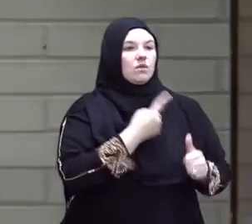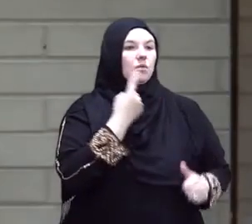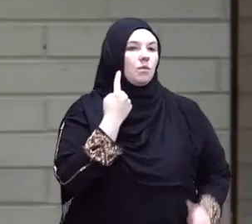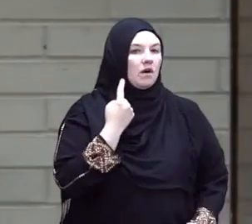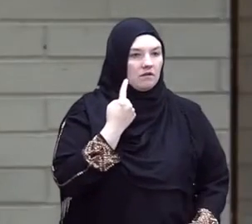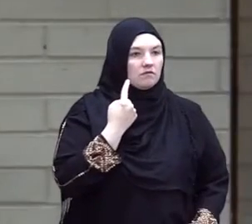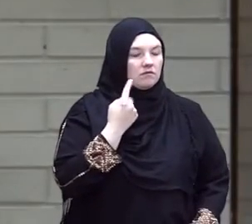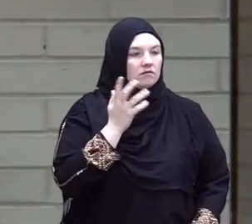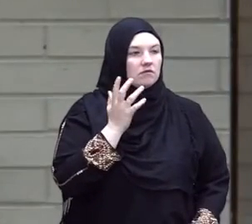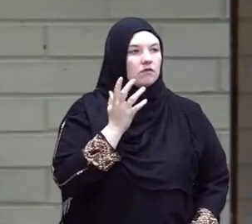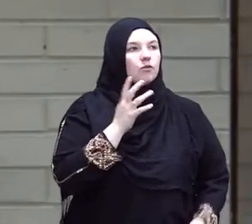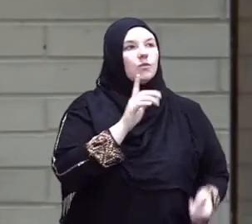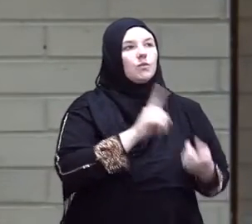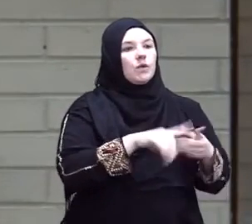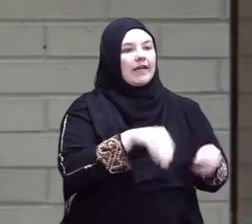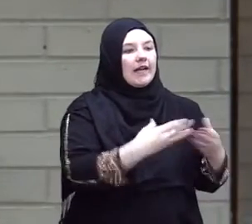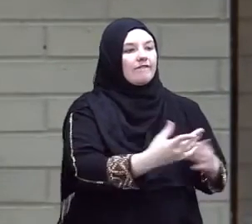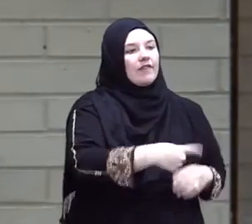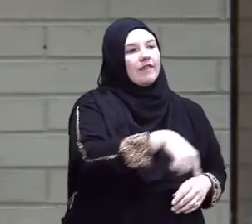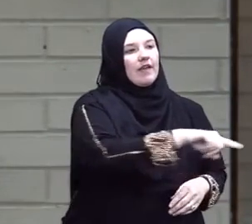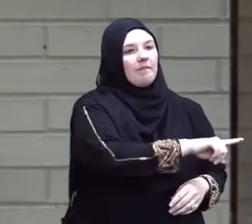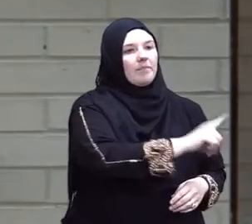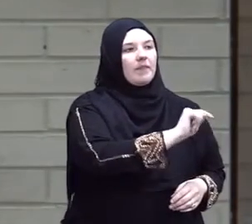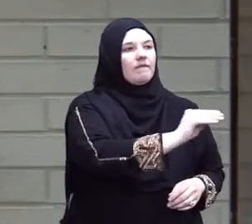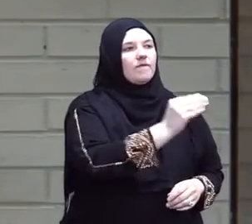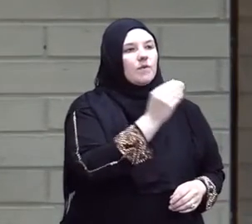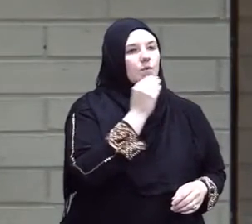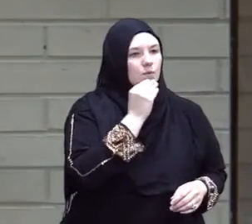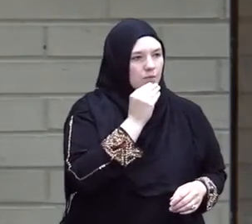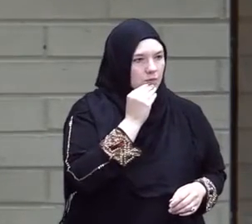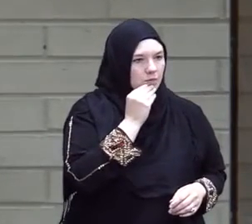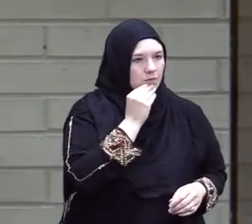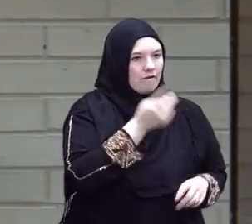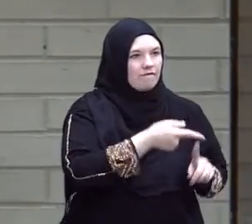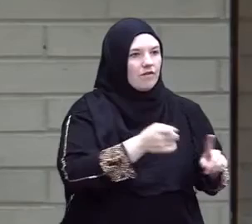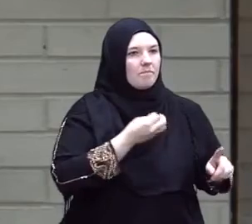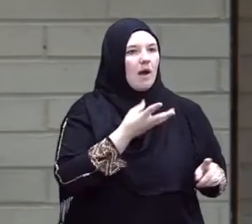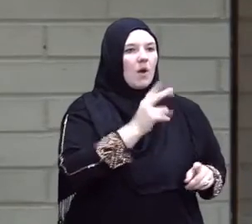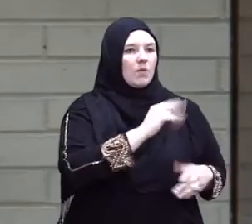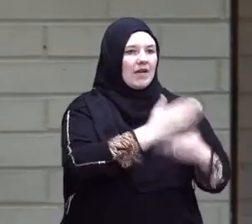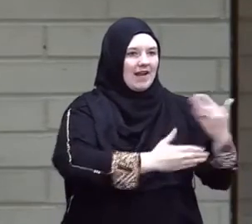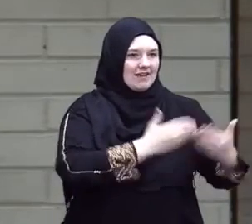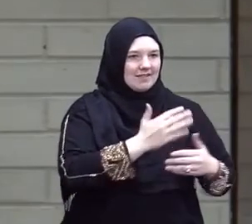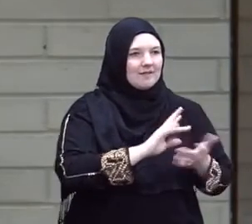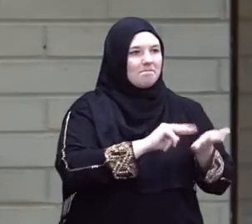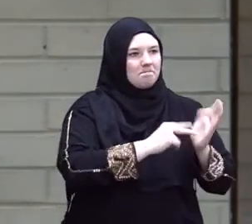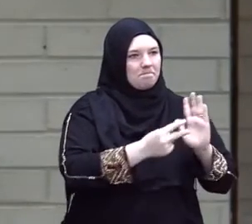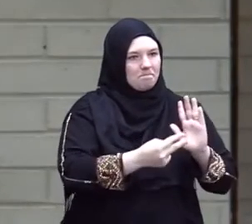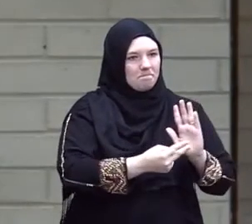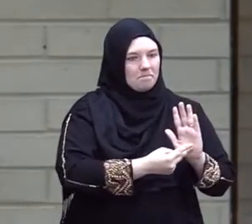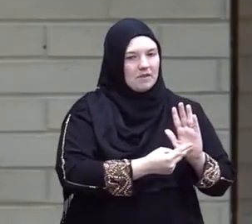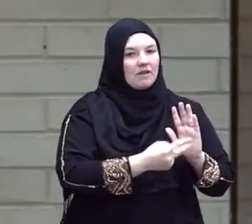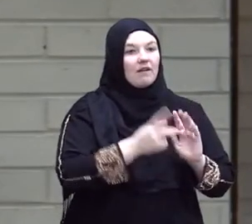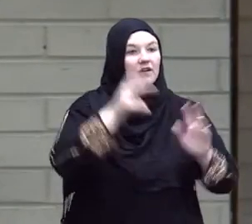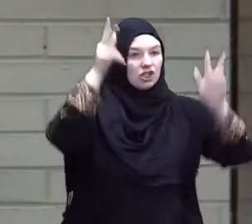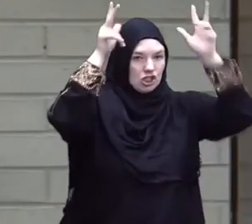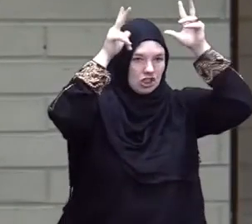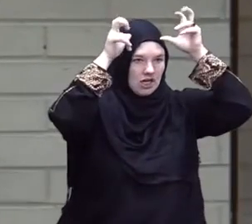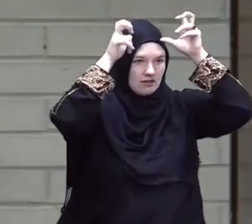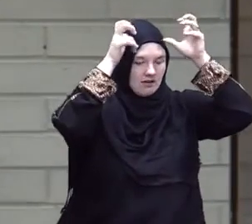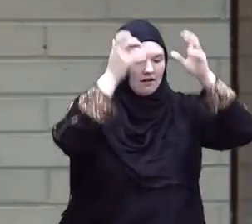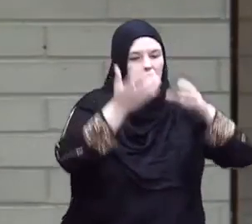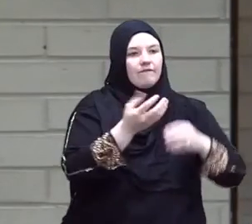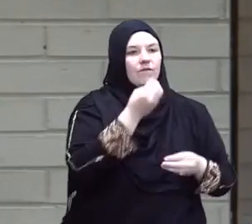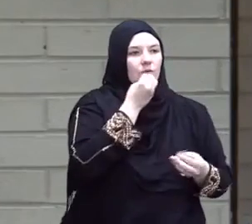first one to give them the food from my own hands. You